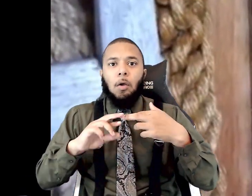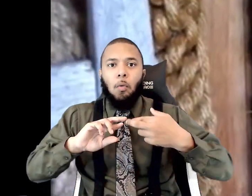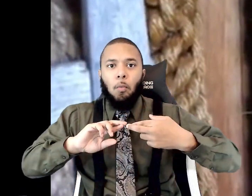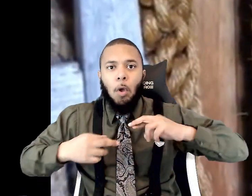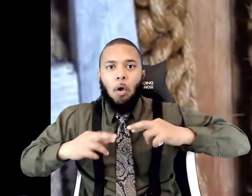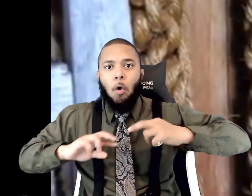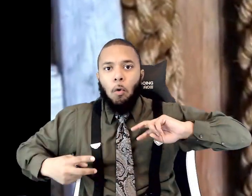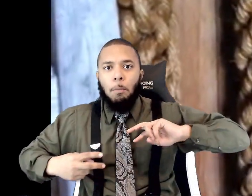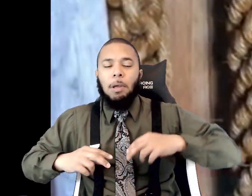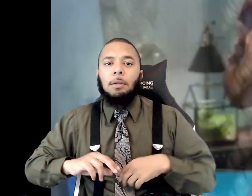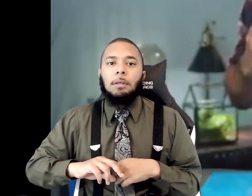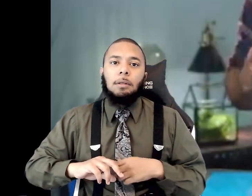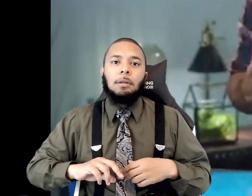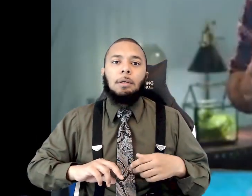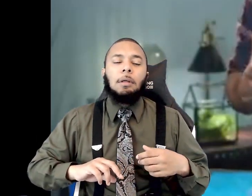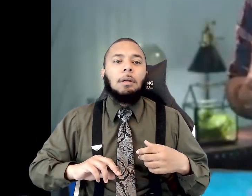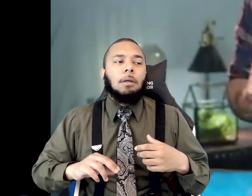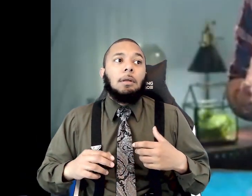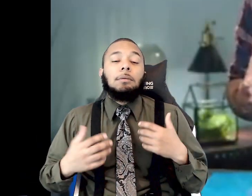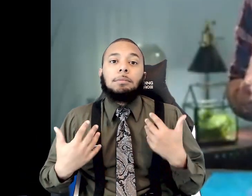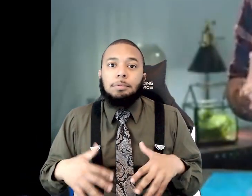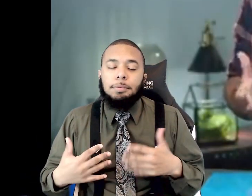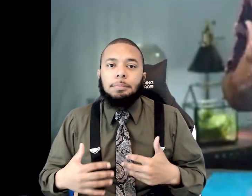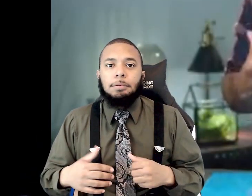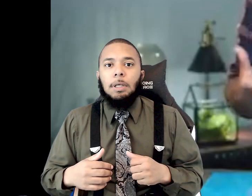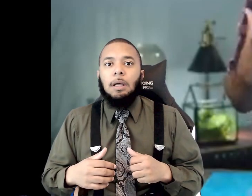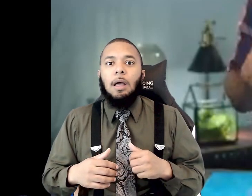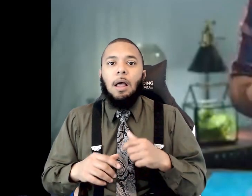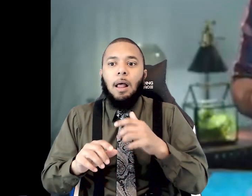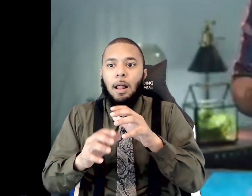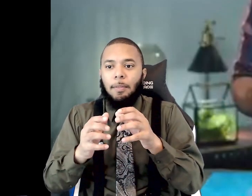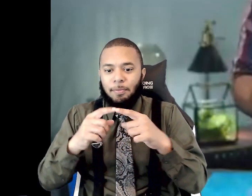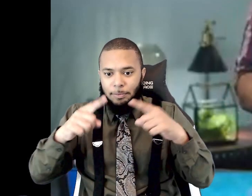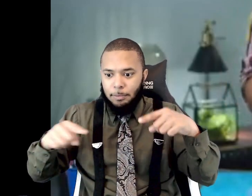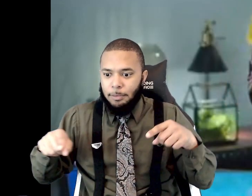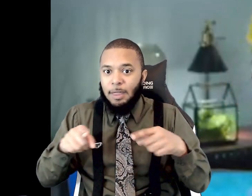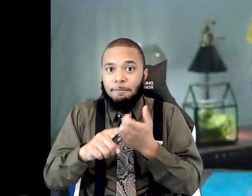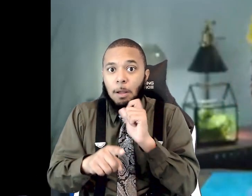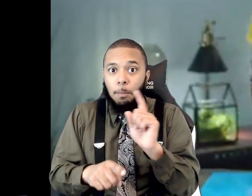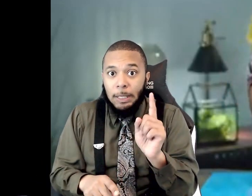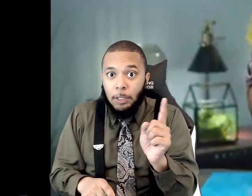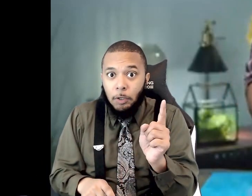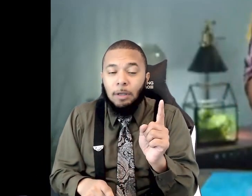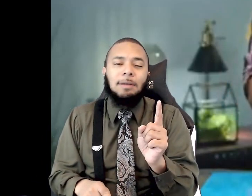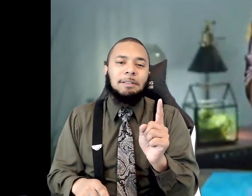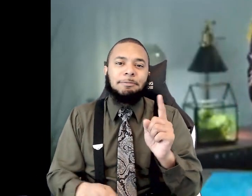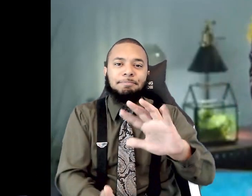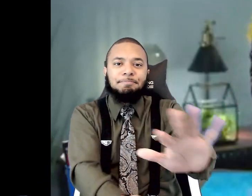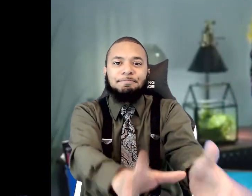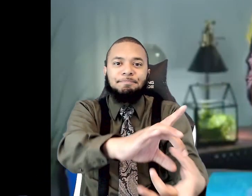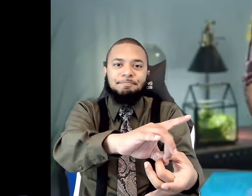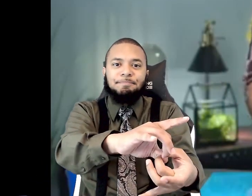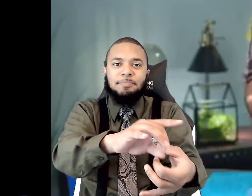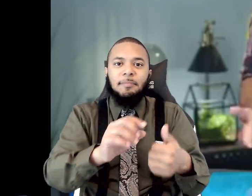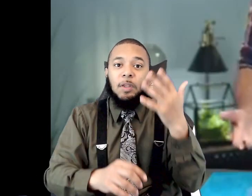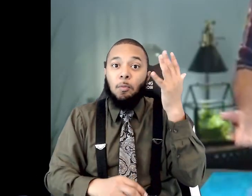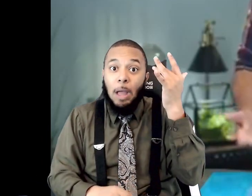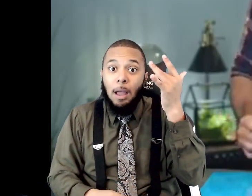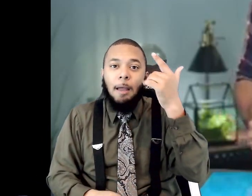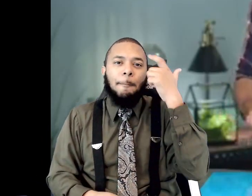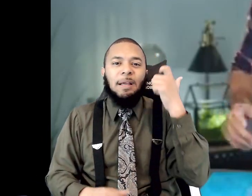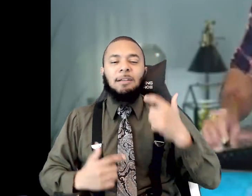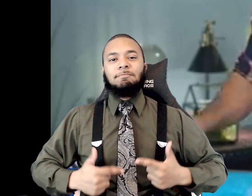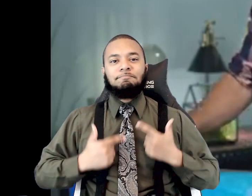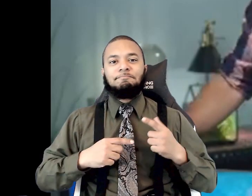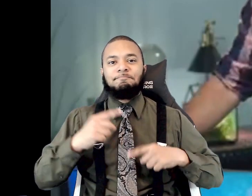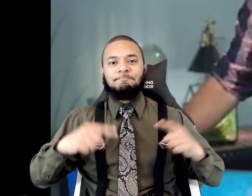those industrial materials, a lot of those come to us directly from the ecosystem because of the result of